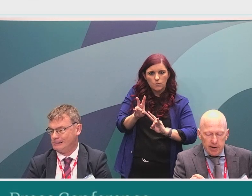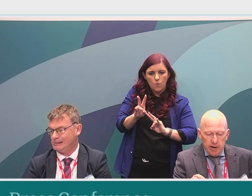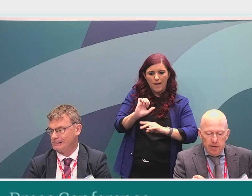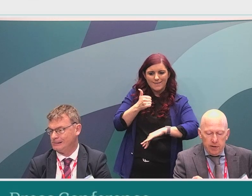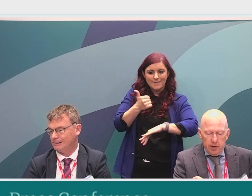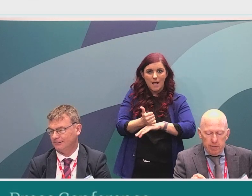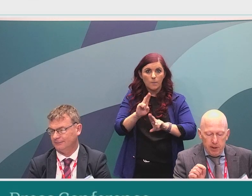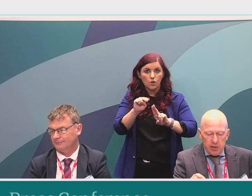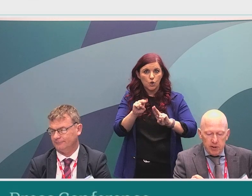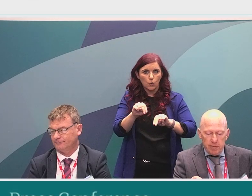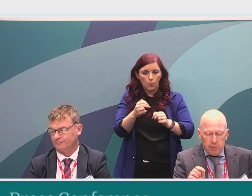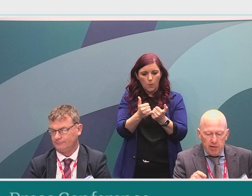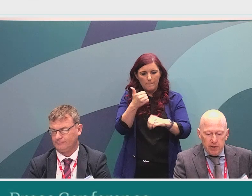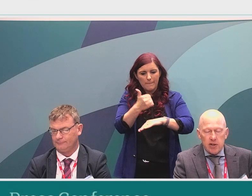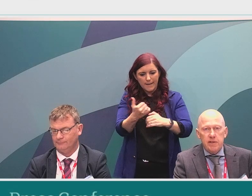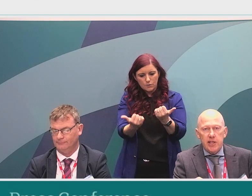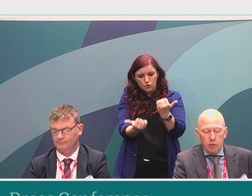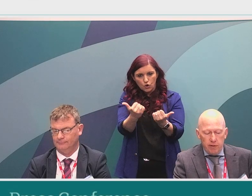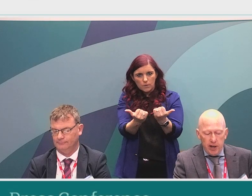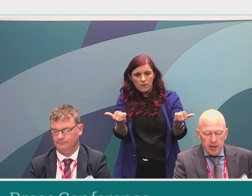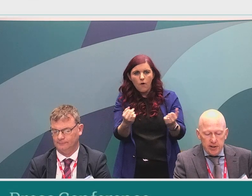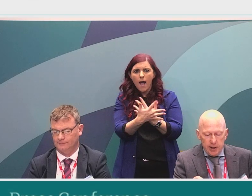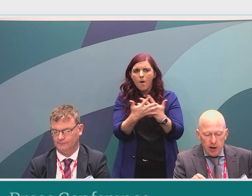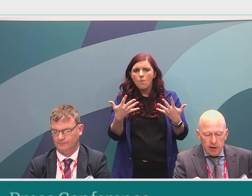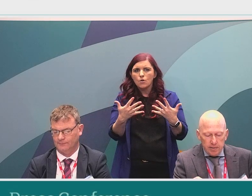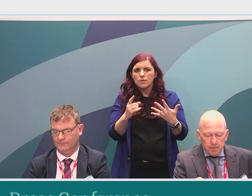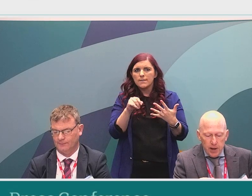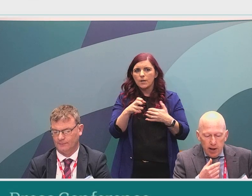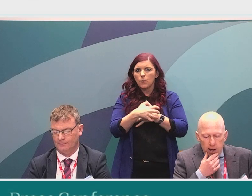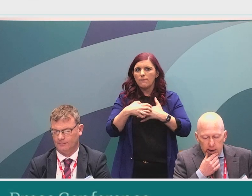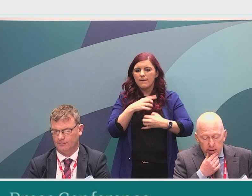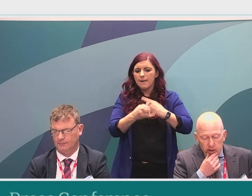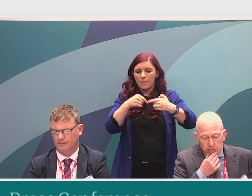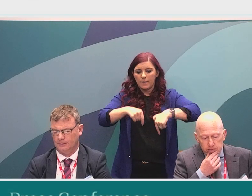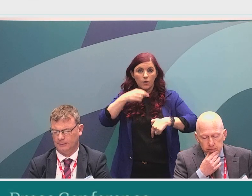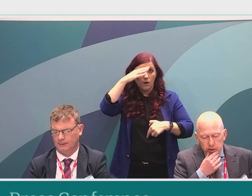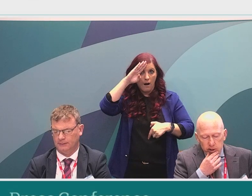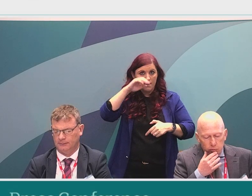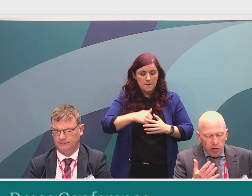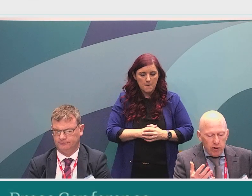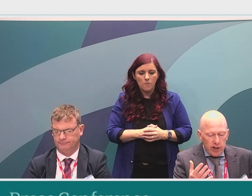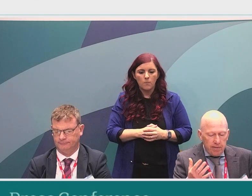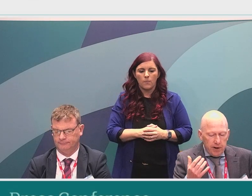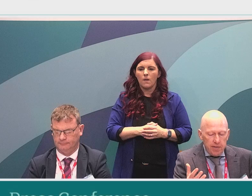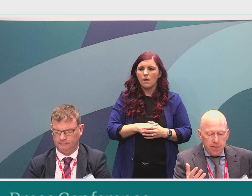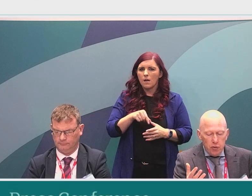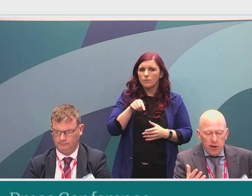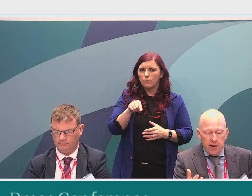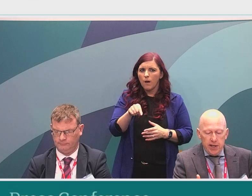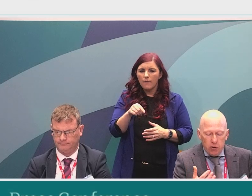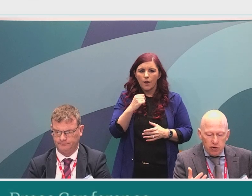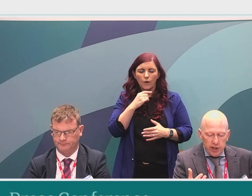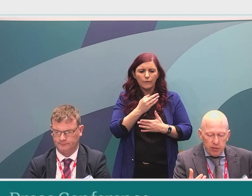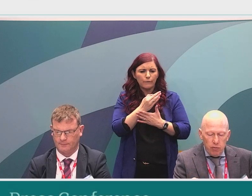baseline for the measurement of the prevalence of sexual violence in Ireland. And it's worth noting that very few, if